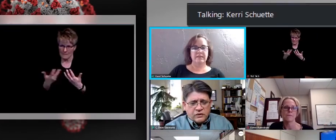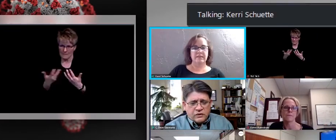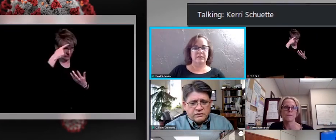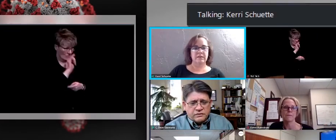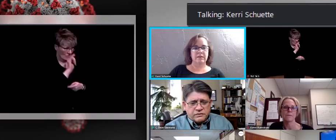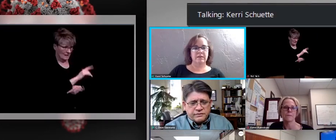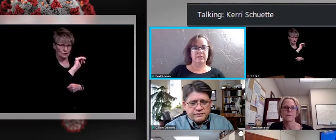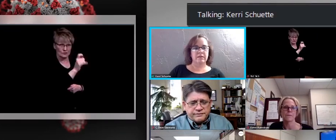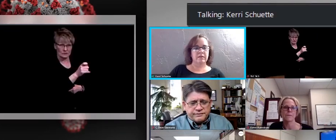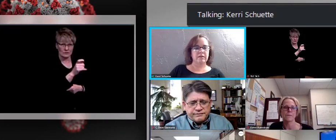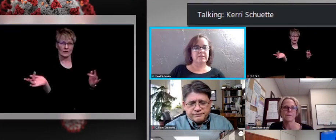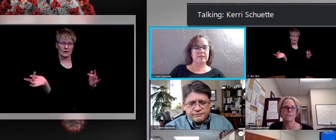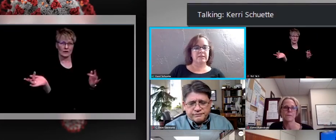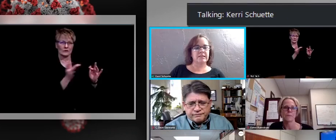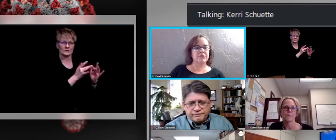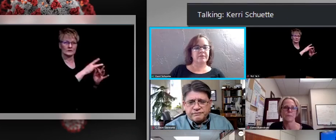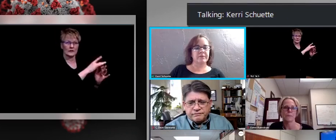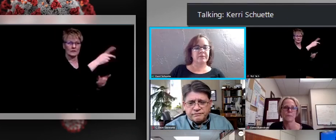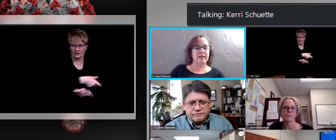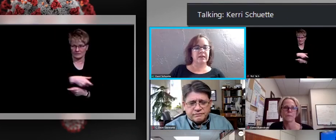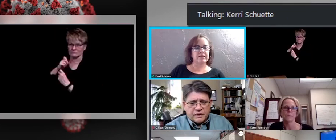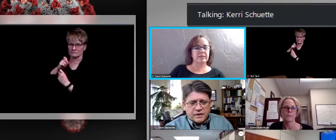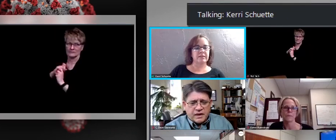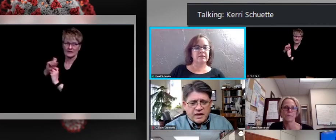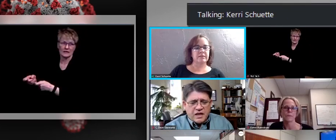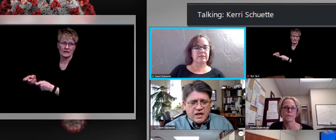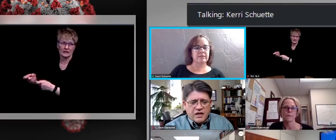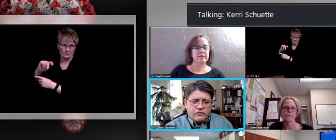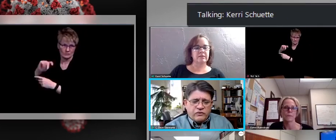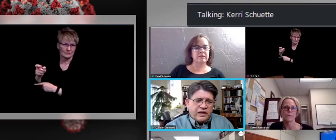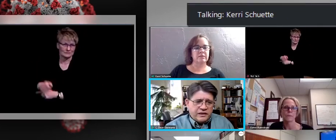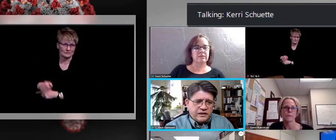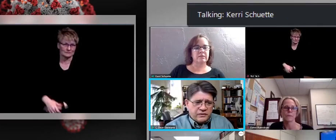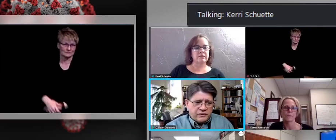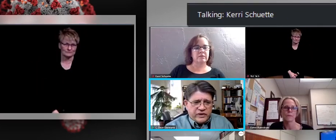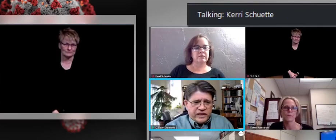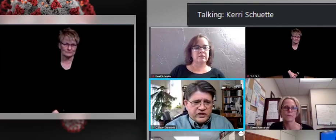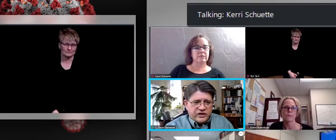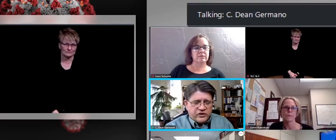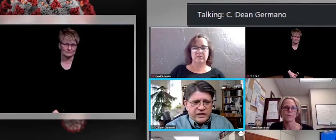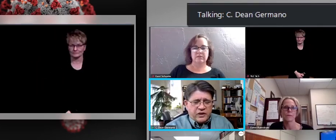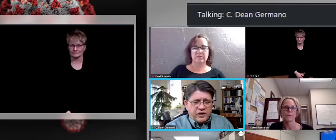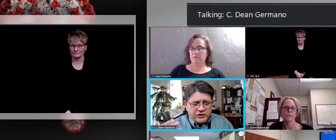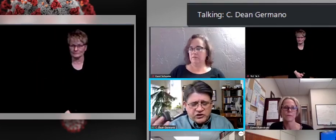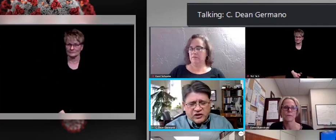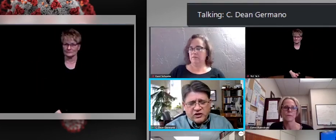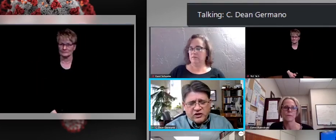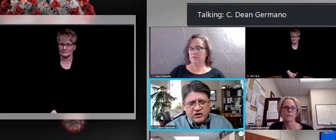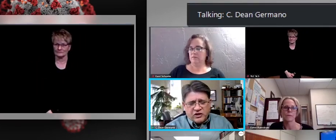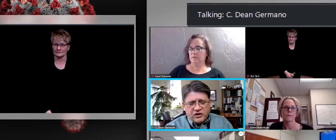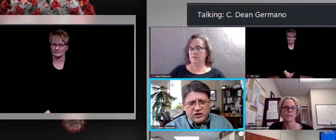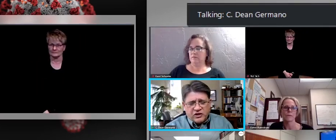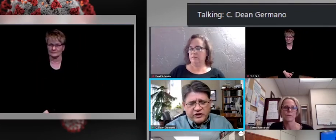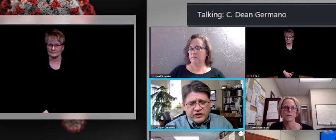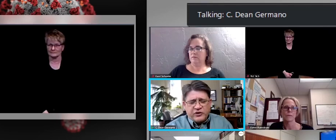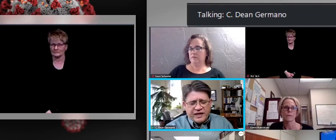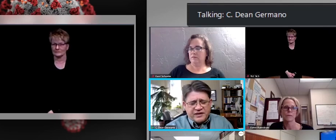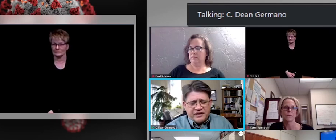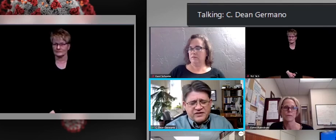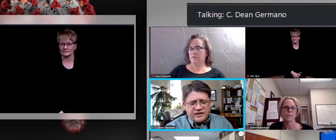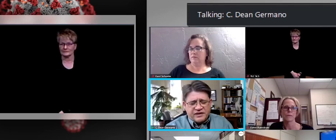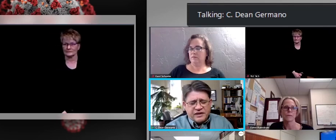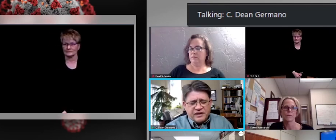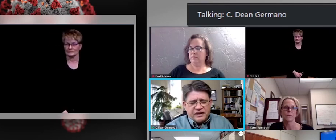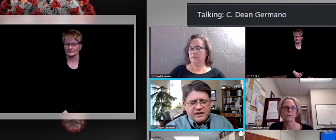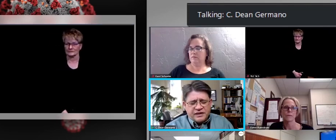Great. Dean, did you have something to add? Well, we regularly, our chief medical officer regularly